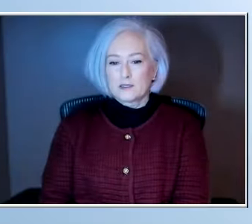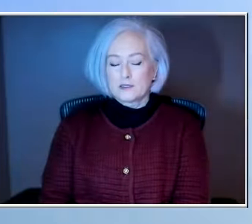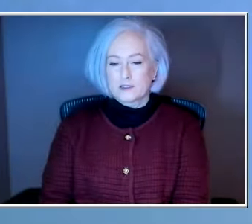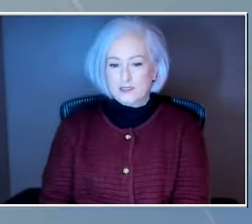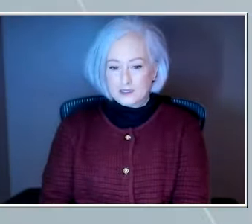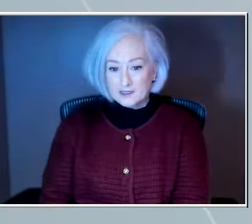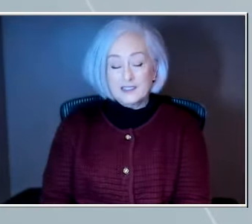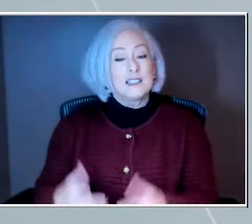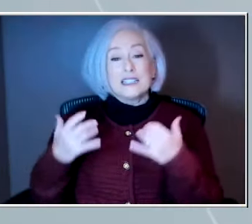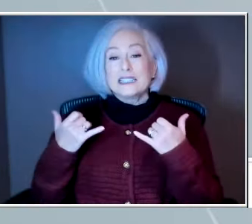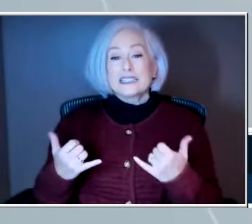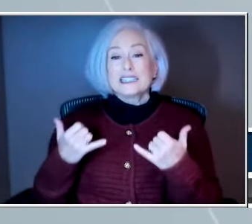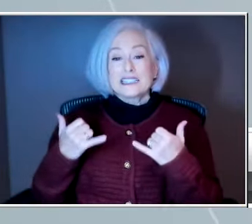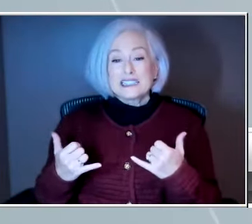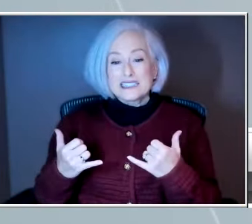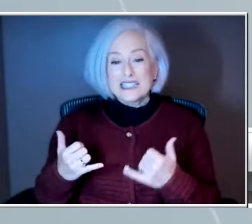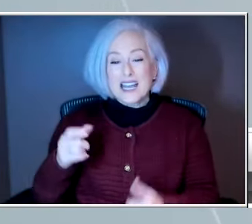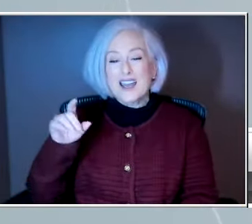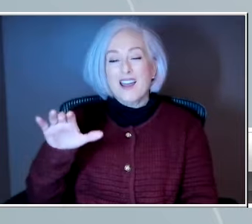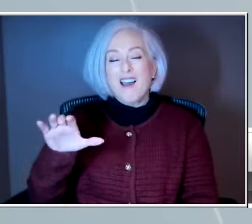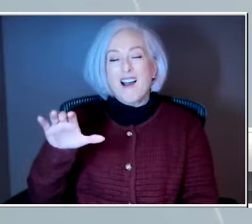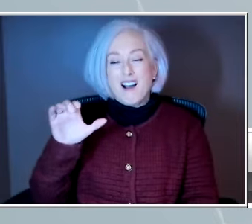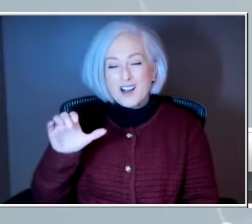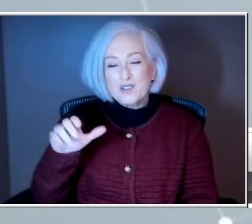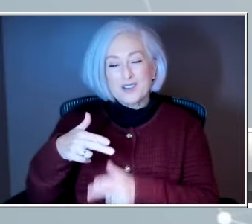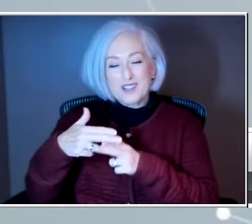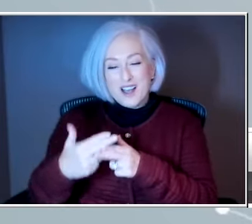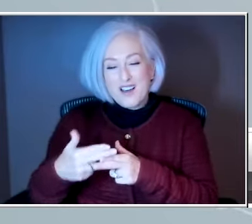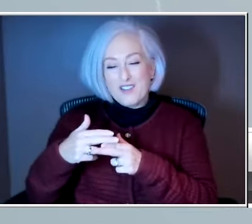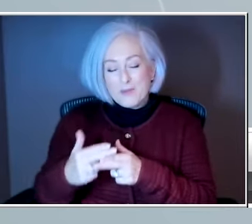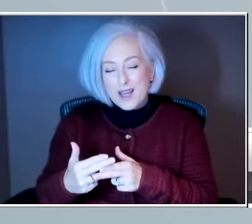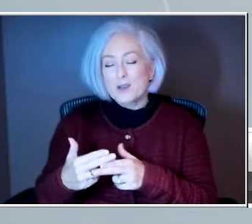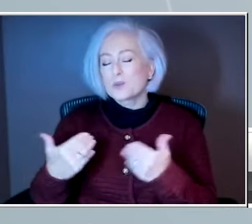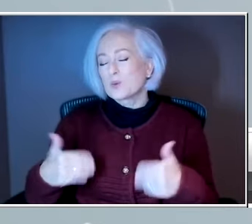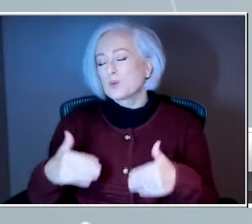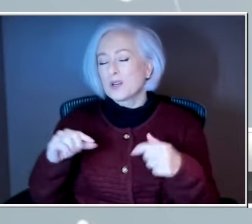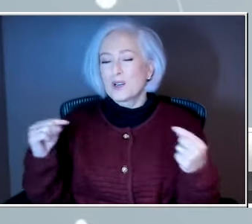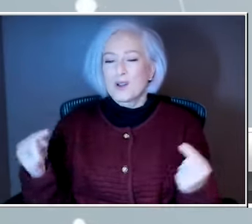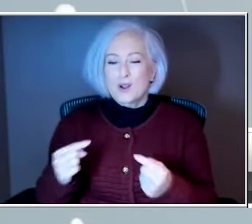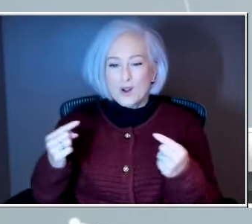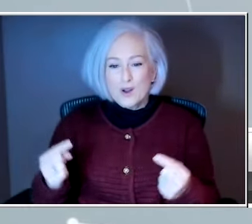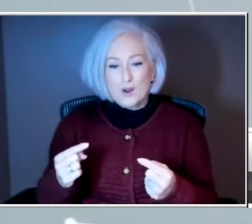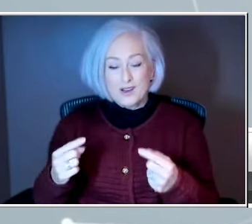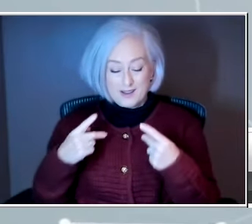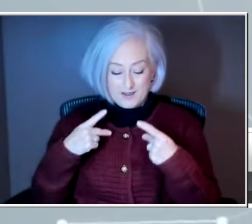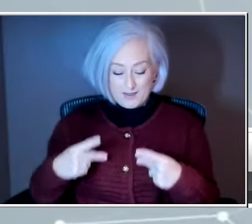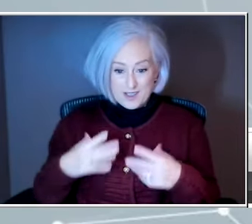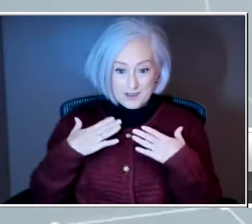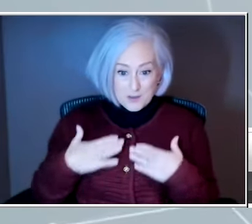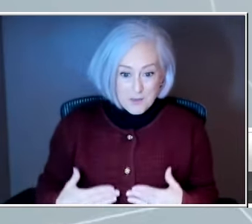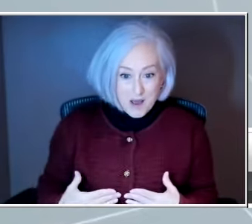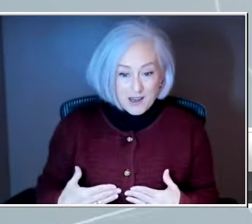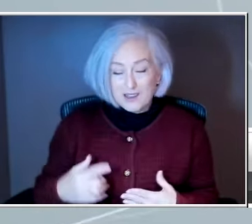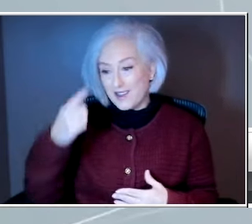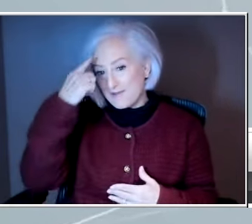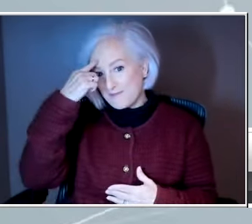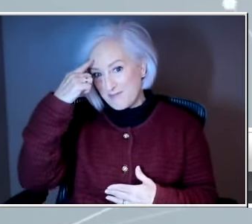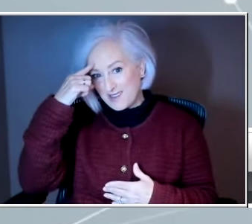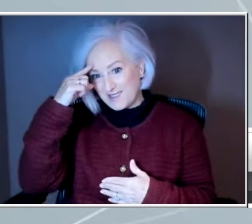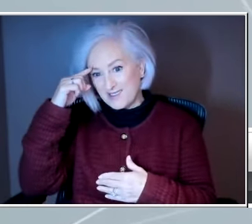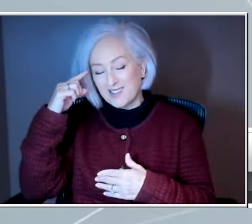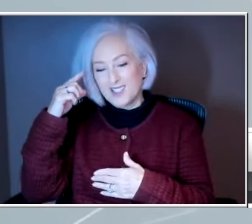Coming up today, hundreds of extra pounds were hurting Jennifer Williams physically and mentally. But a change on the outside